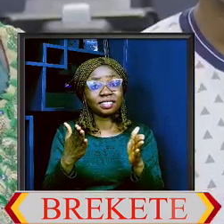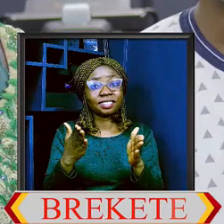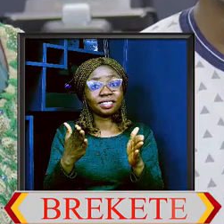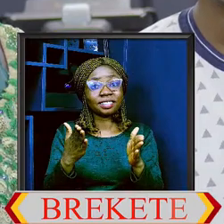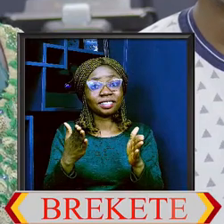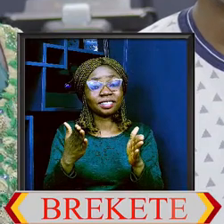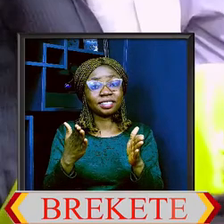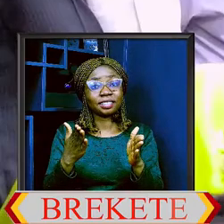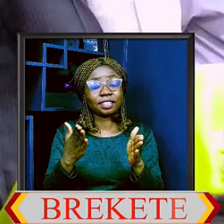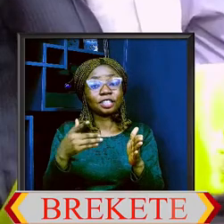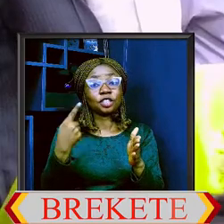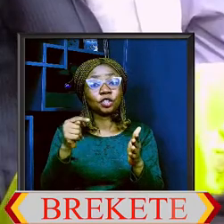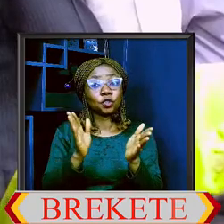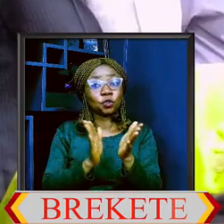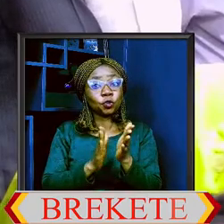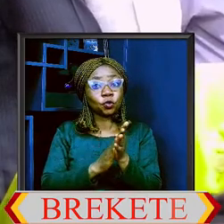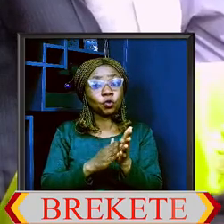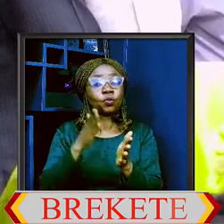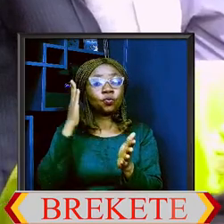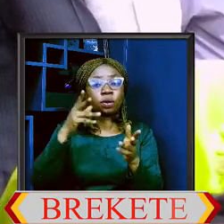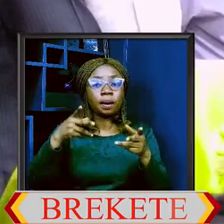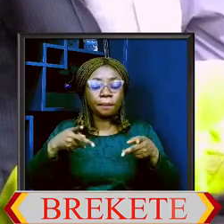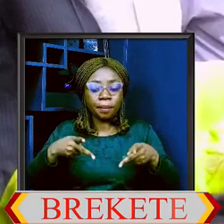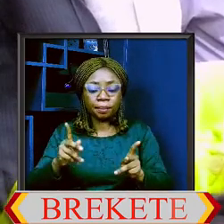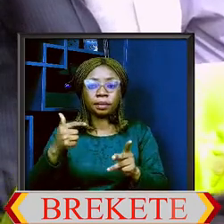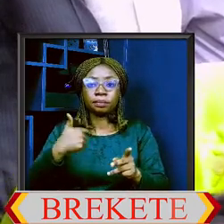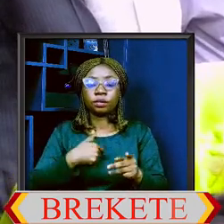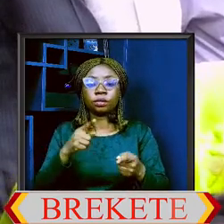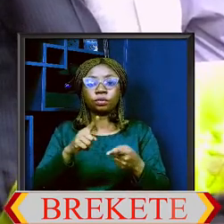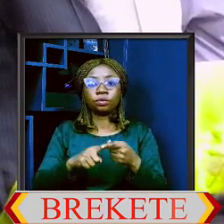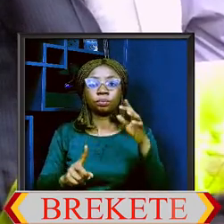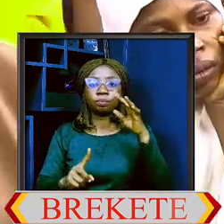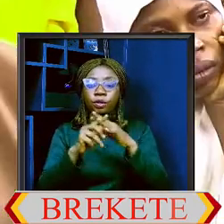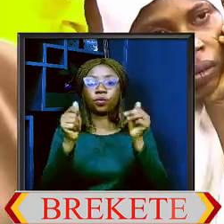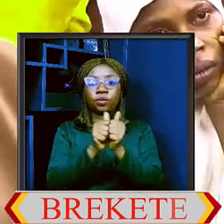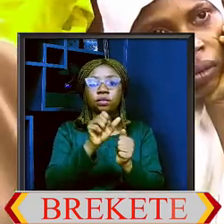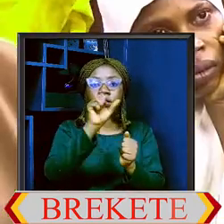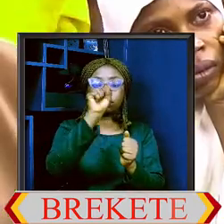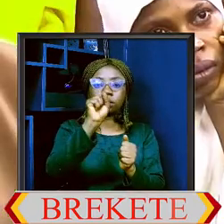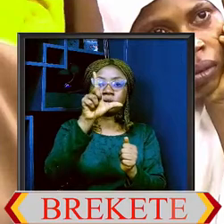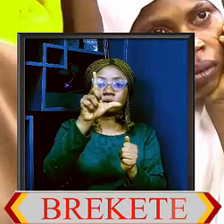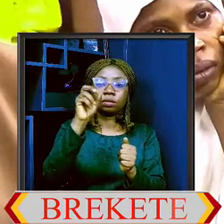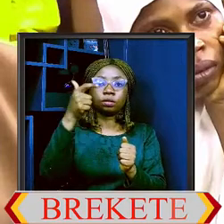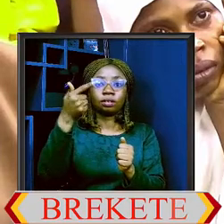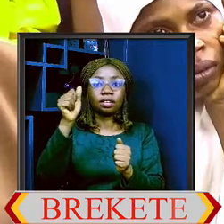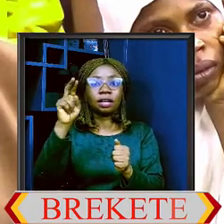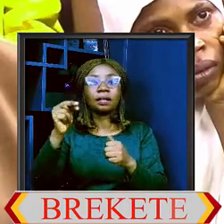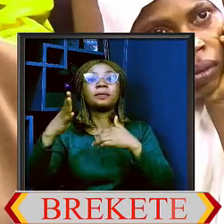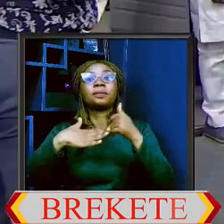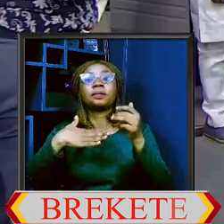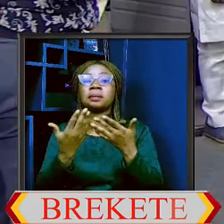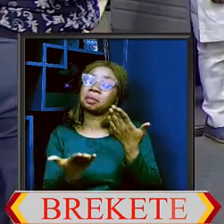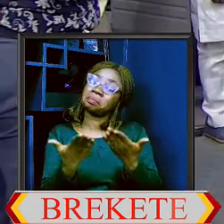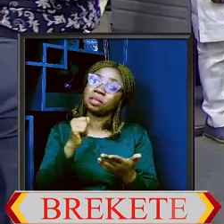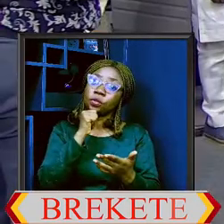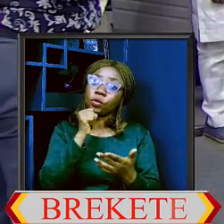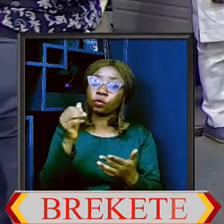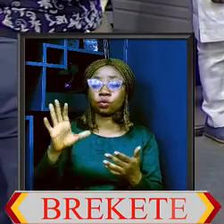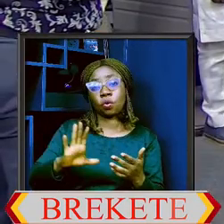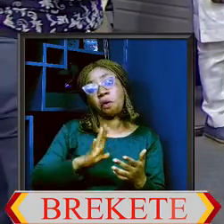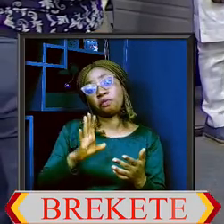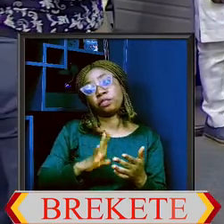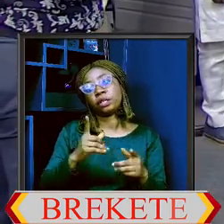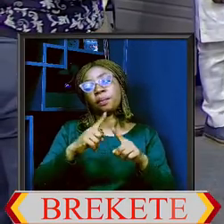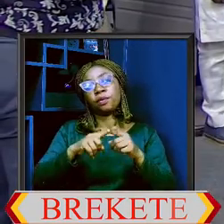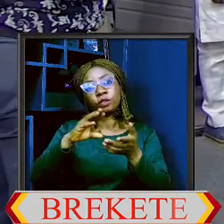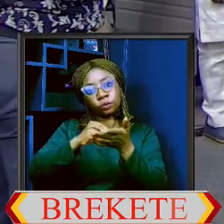the theol school will permit me to come up with a slogan even if it is not going to be an official one but